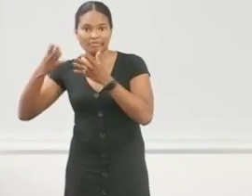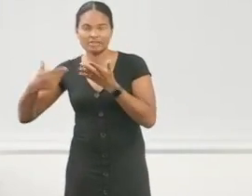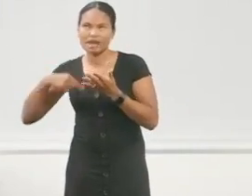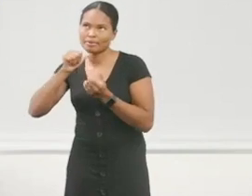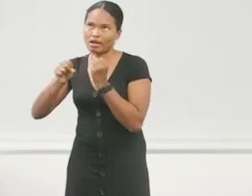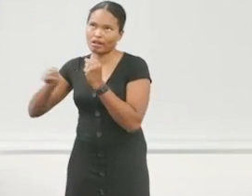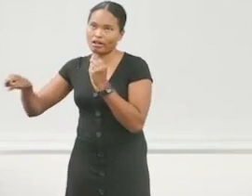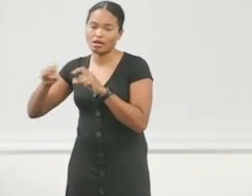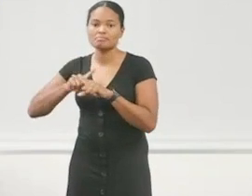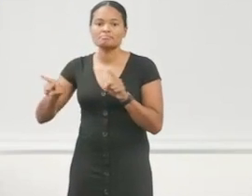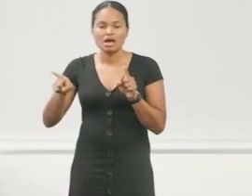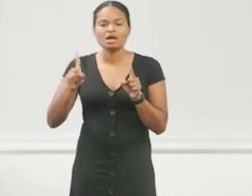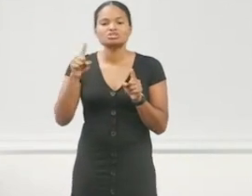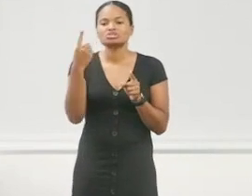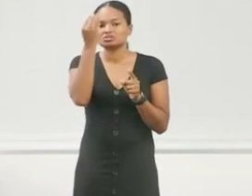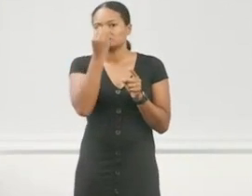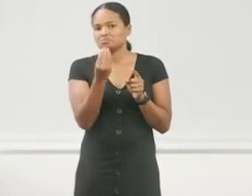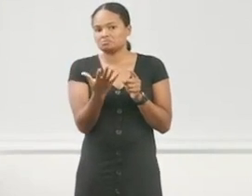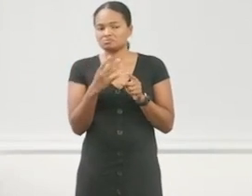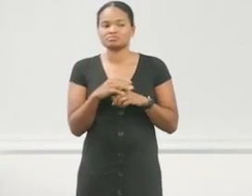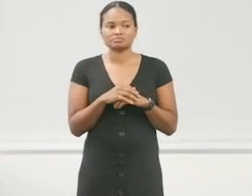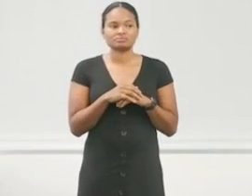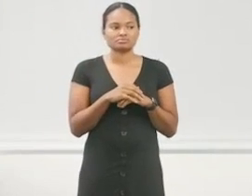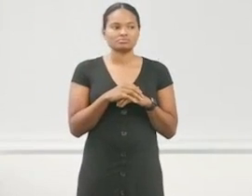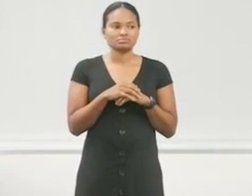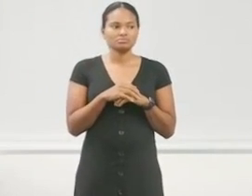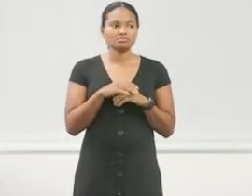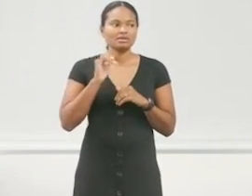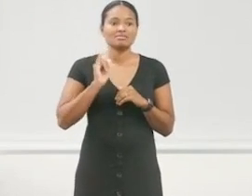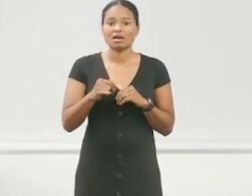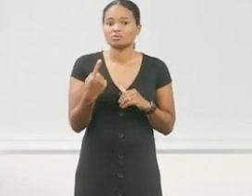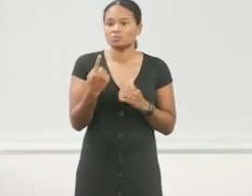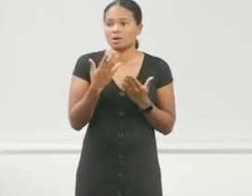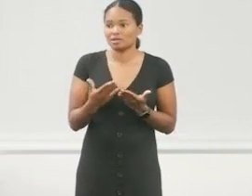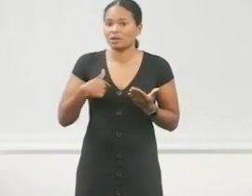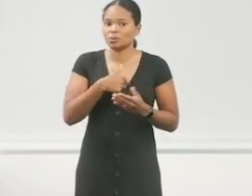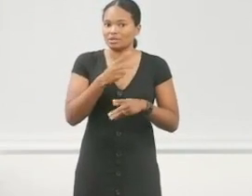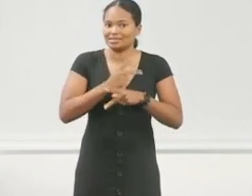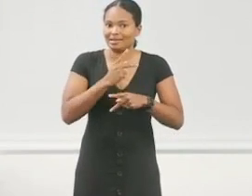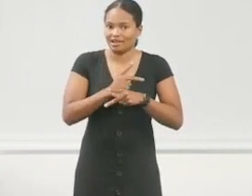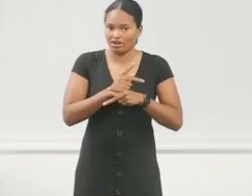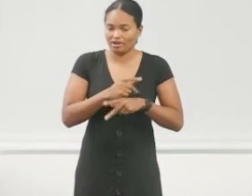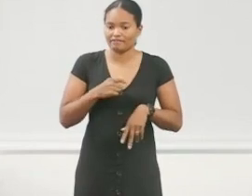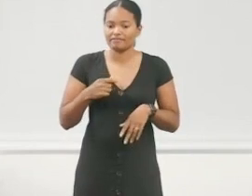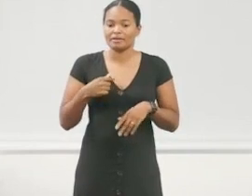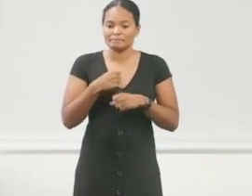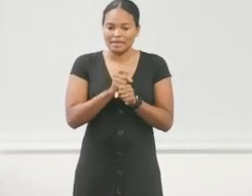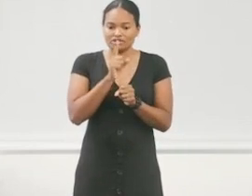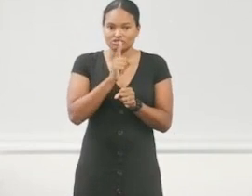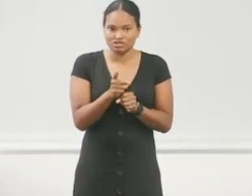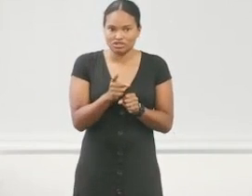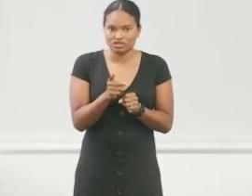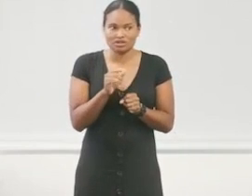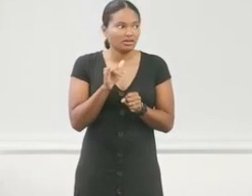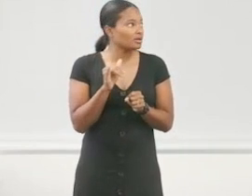but just as you bounce this over, really that's one of the things we're taking care of. We're making sure that we have the incident